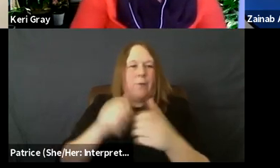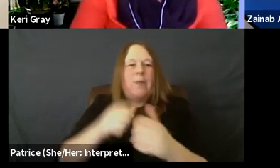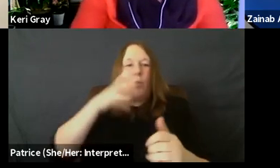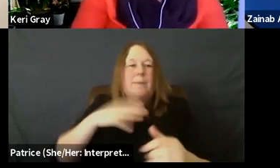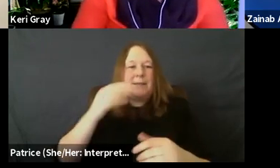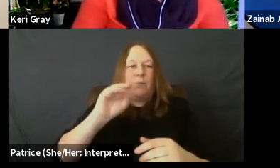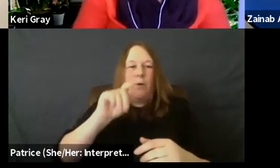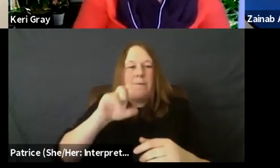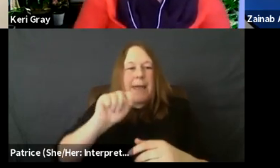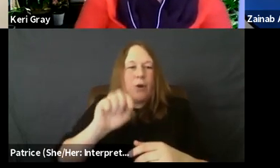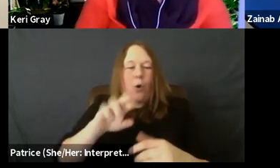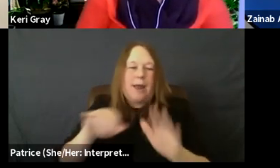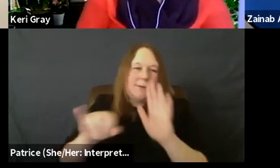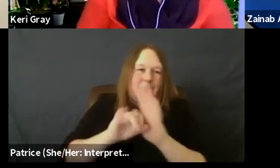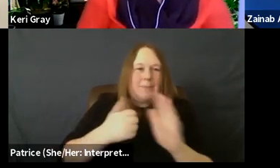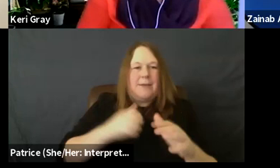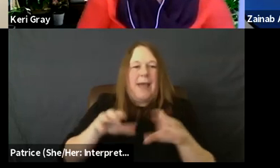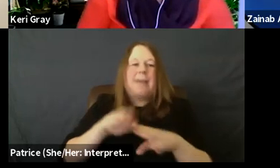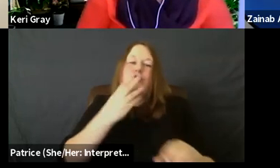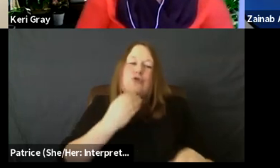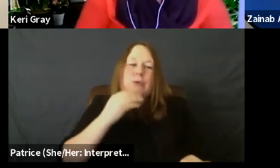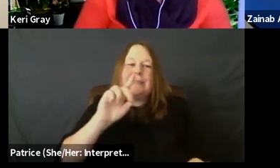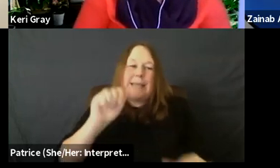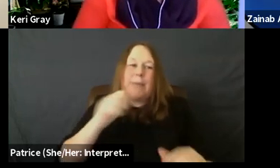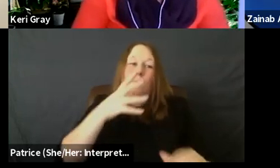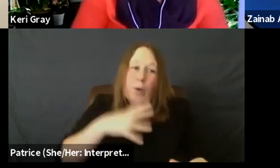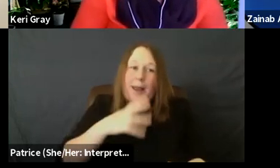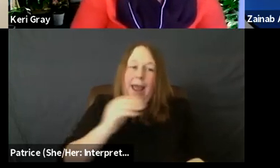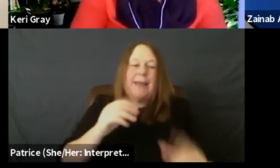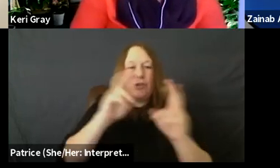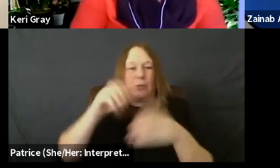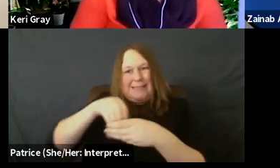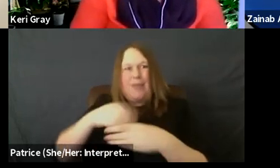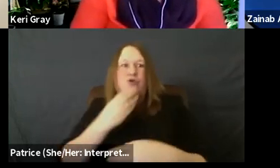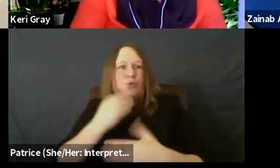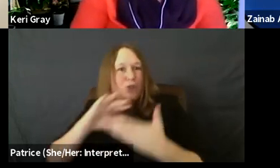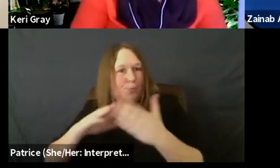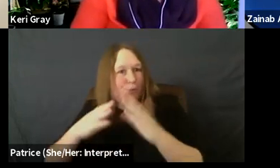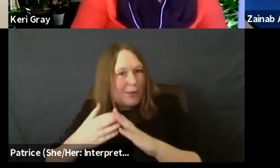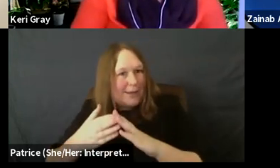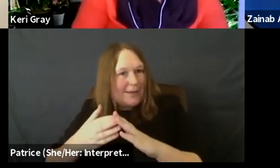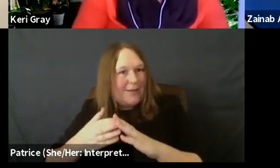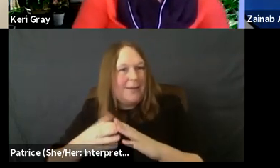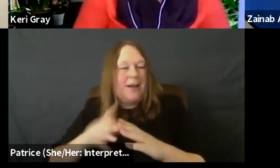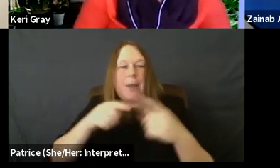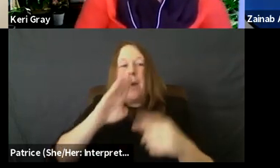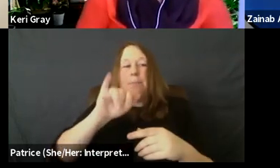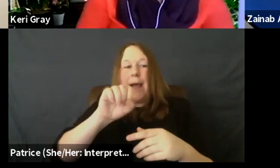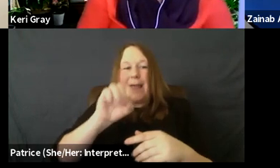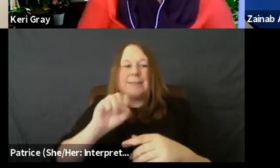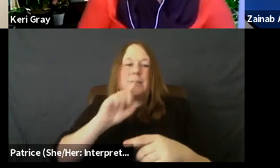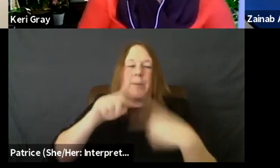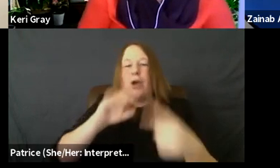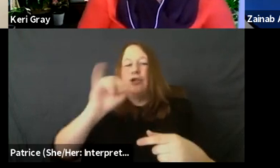movement, or I define myself as a Jewish disabled woman, and issues within the Jewish community about biases around Judaism